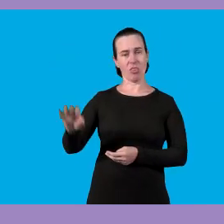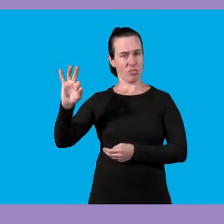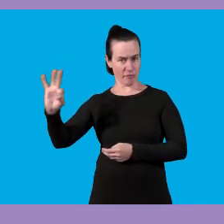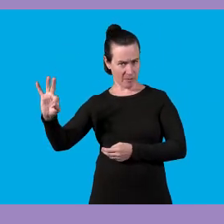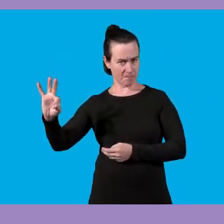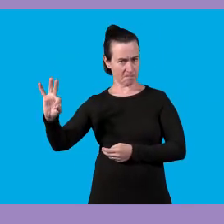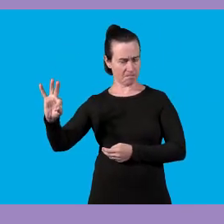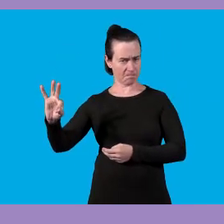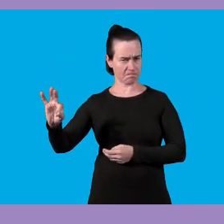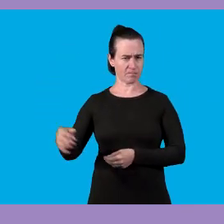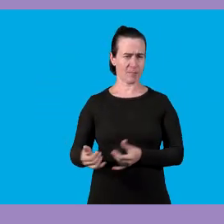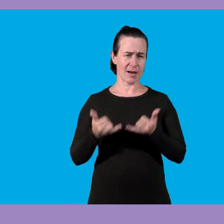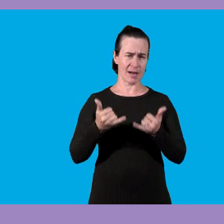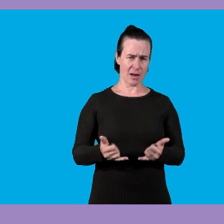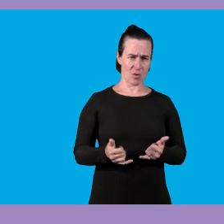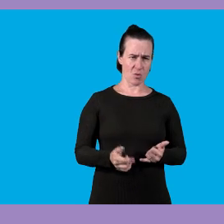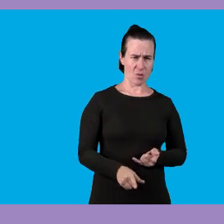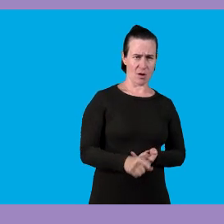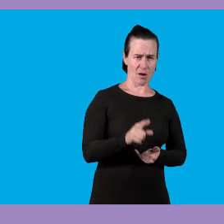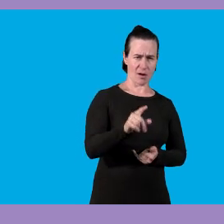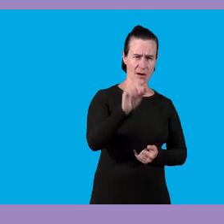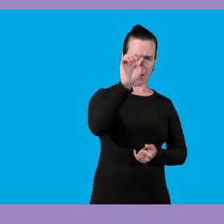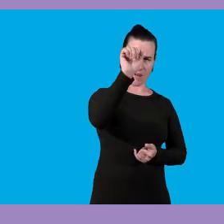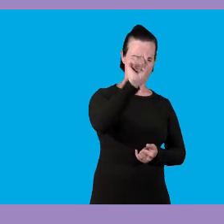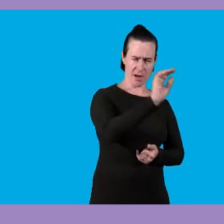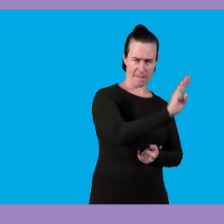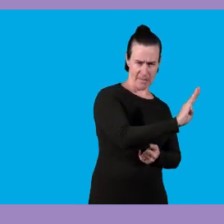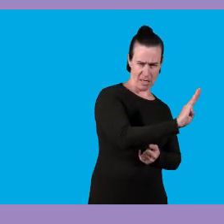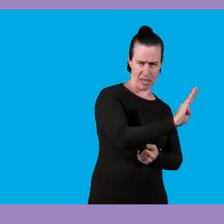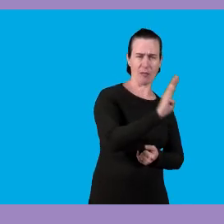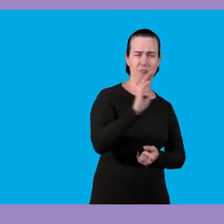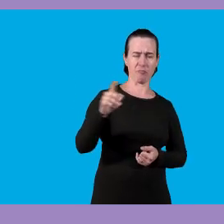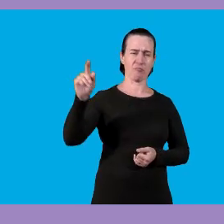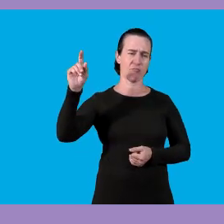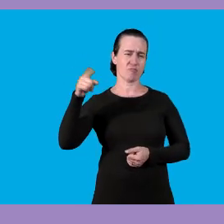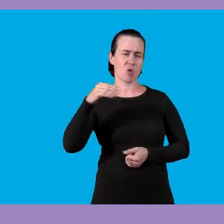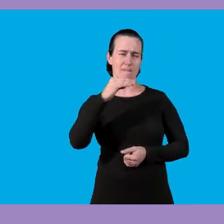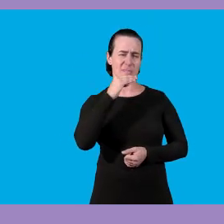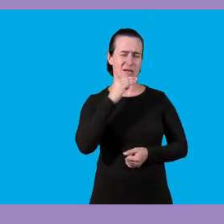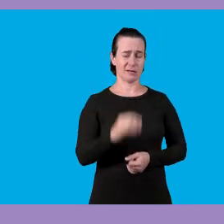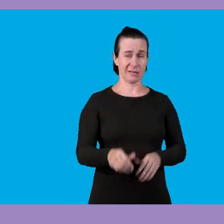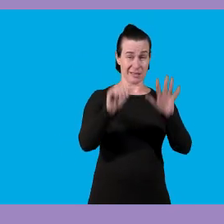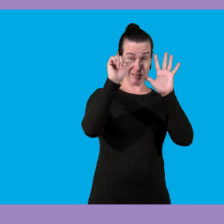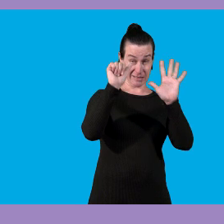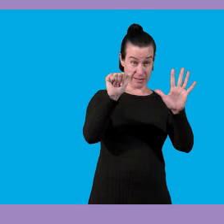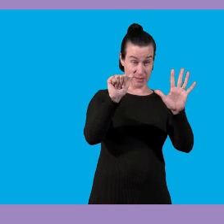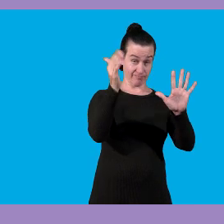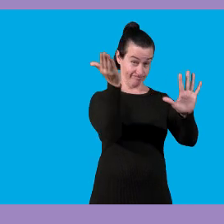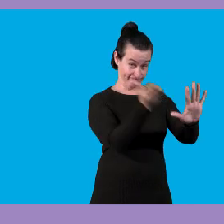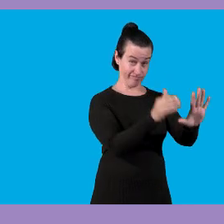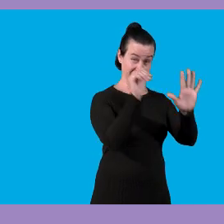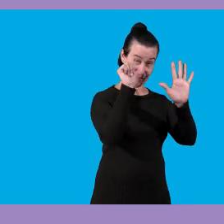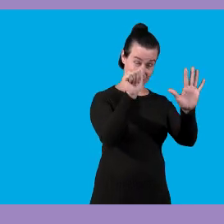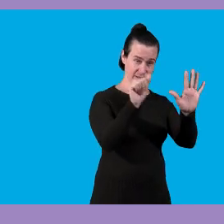XY is 3 units. And if you look at AB and you'd write 6 divided by